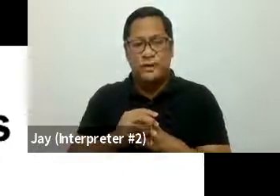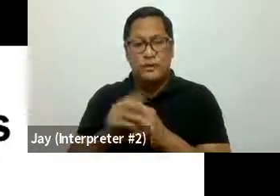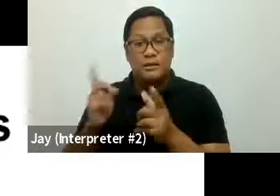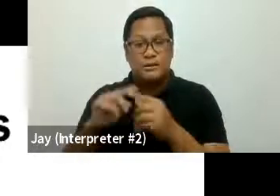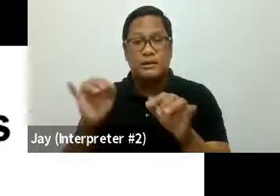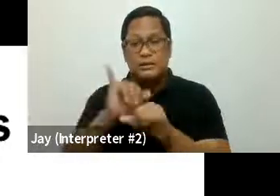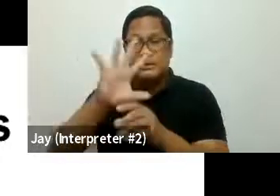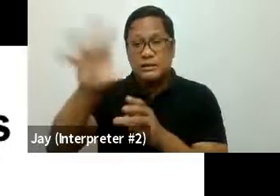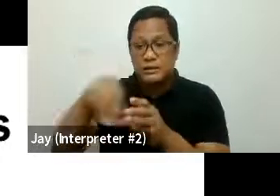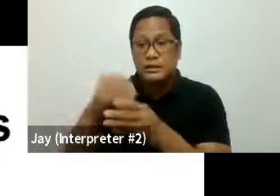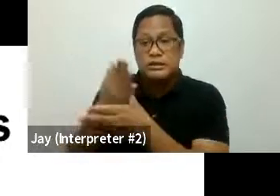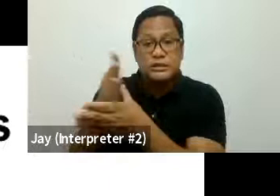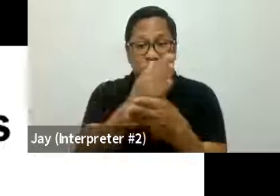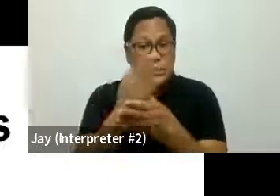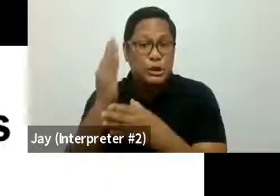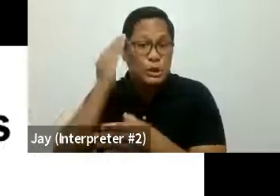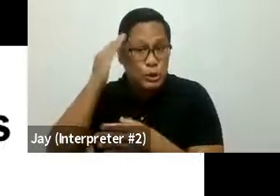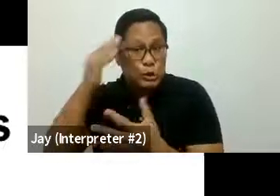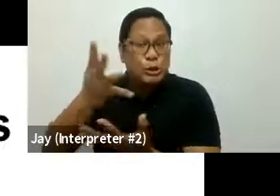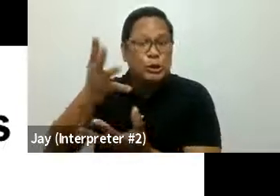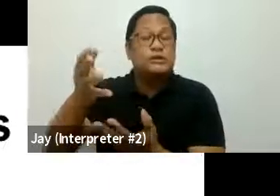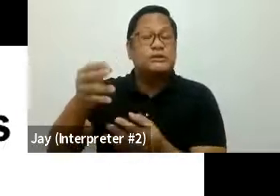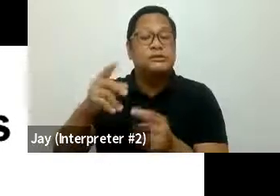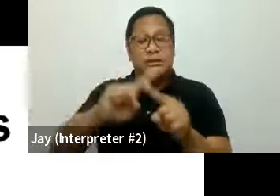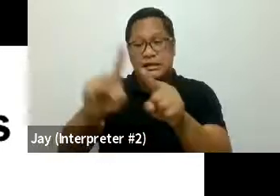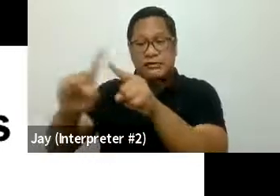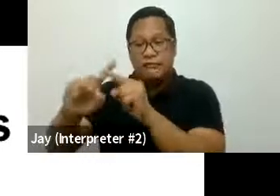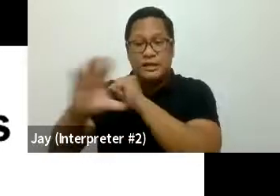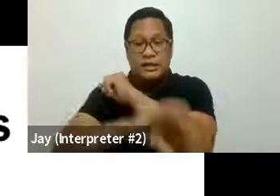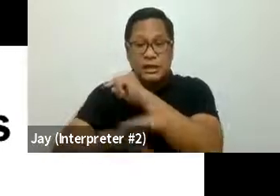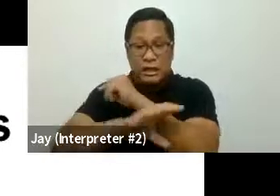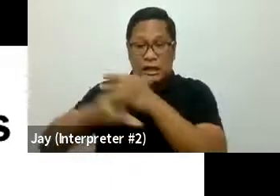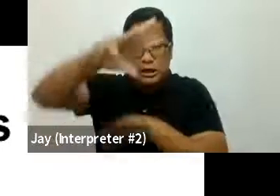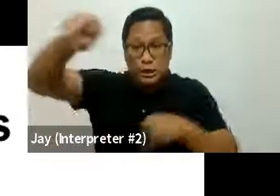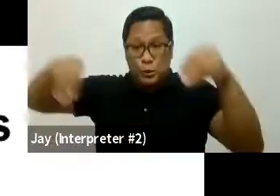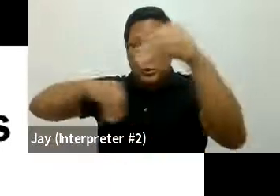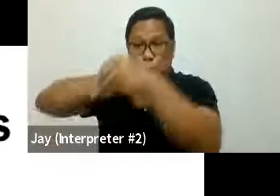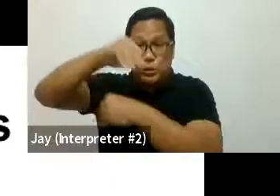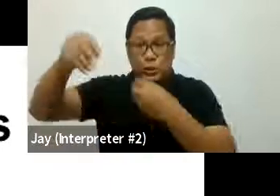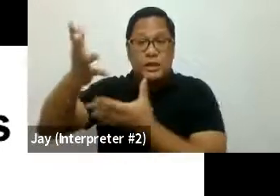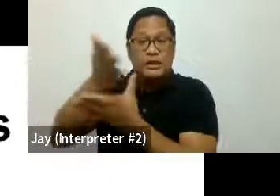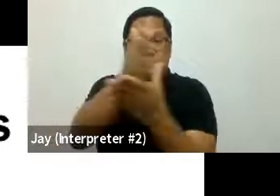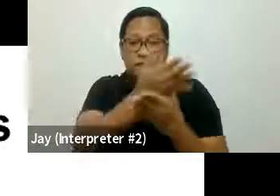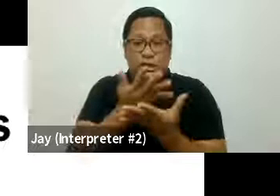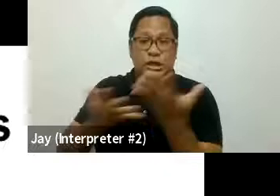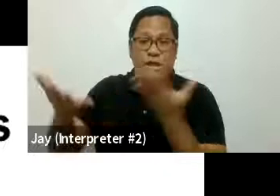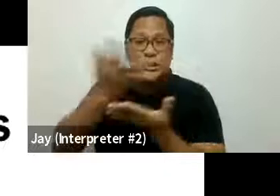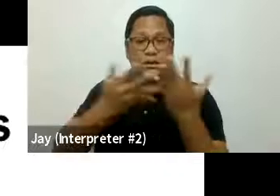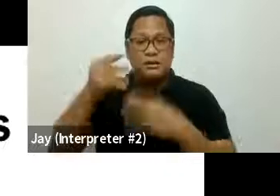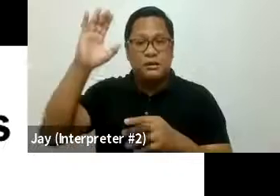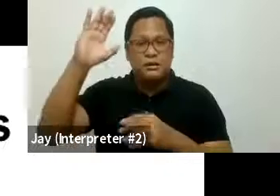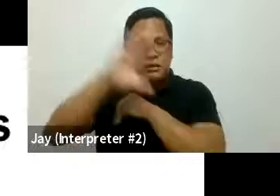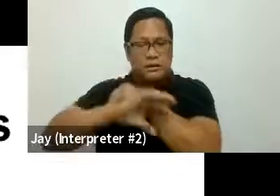includes sharing of knowledge across countries, getting the evidence, and hopefully respond to some of the health